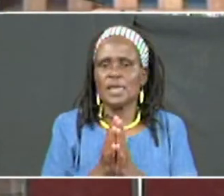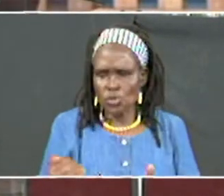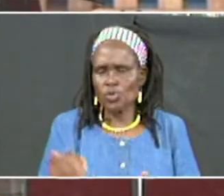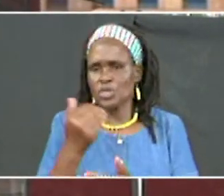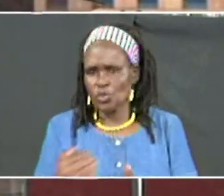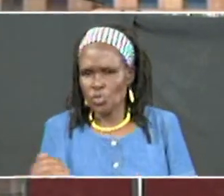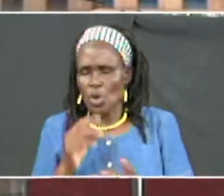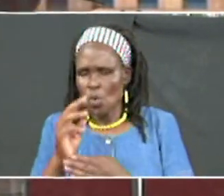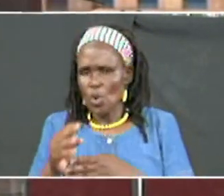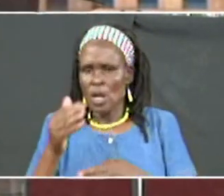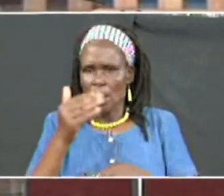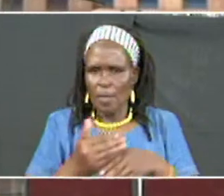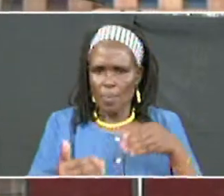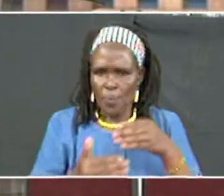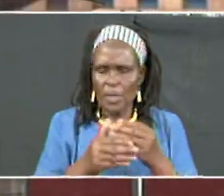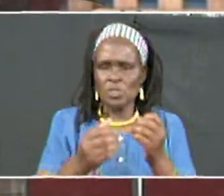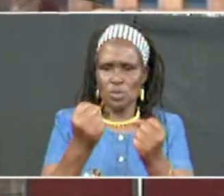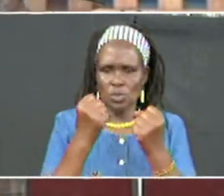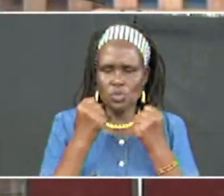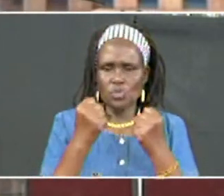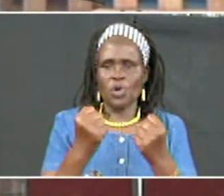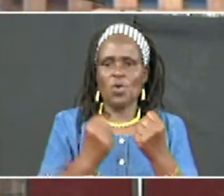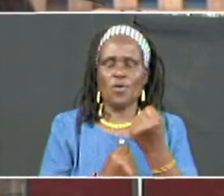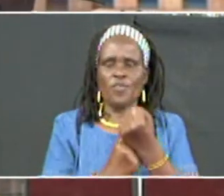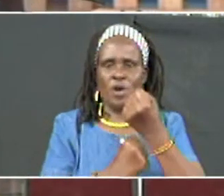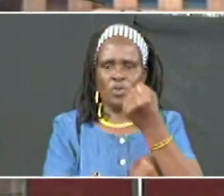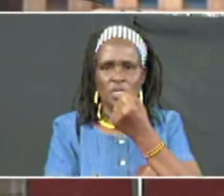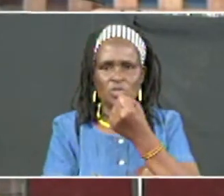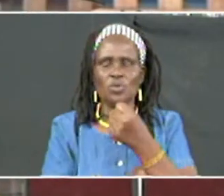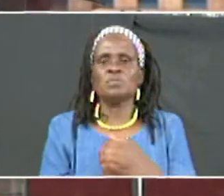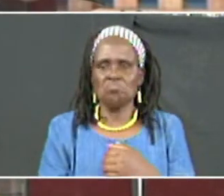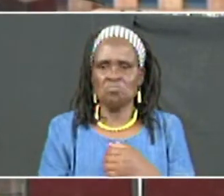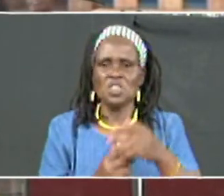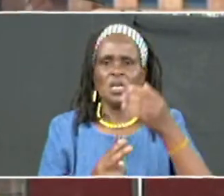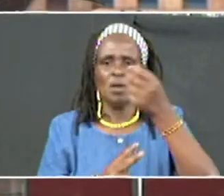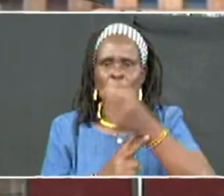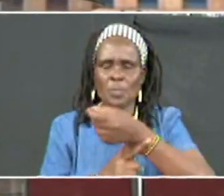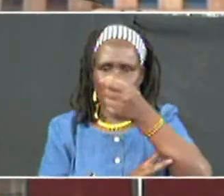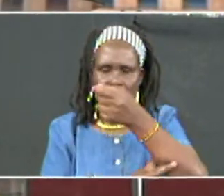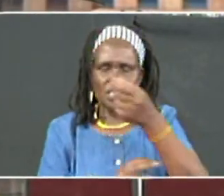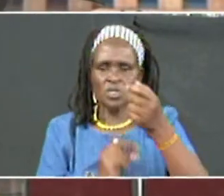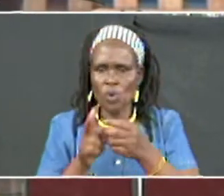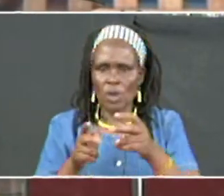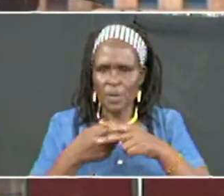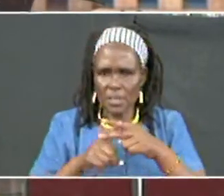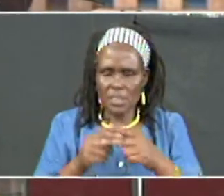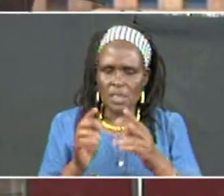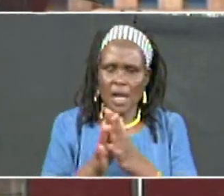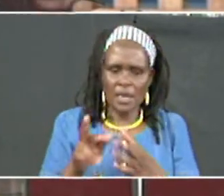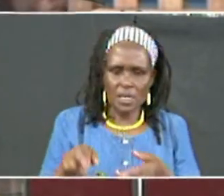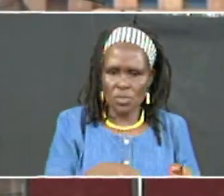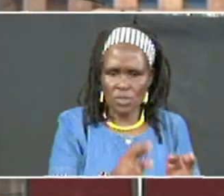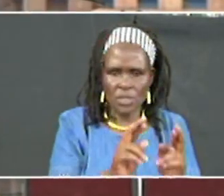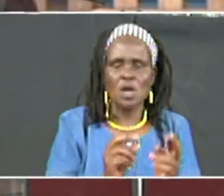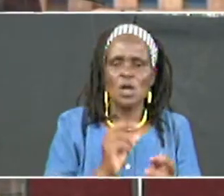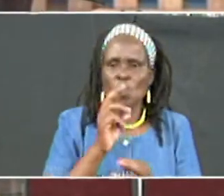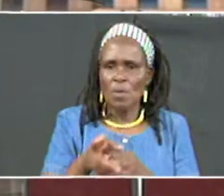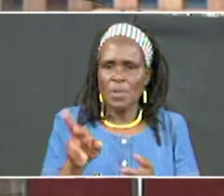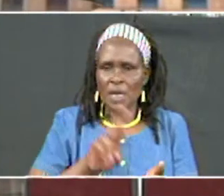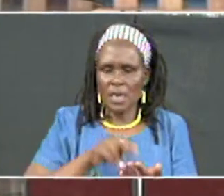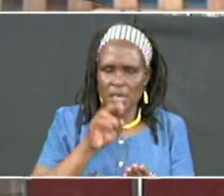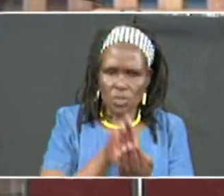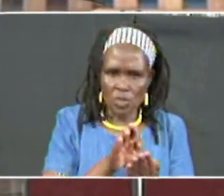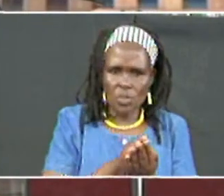ruins but on strong foundations. Bridges will be repaired and streets will be restored. That is